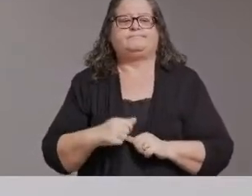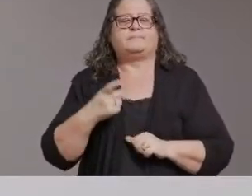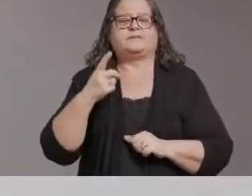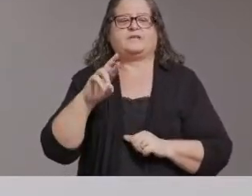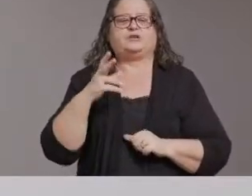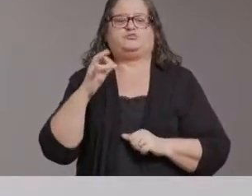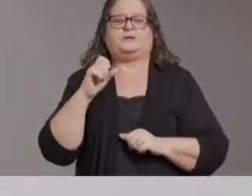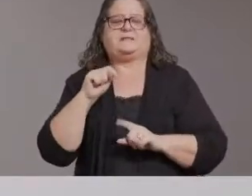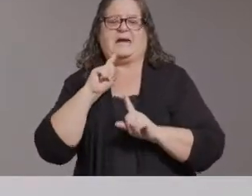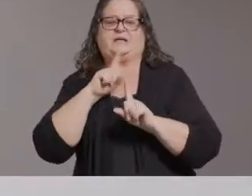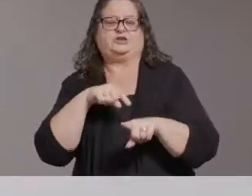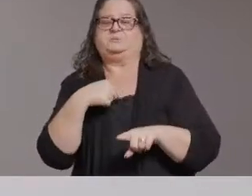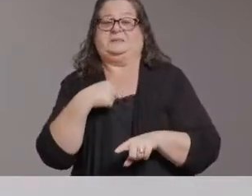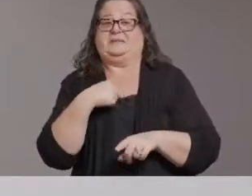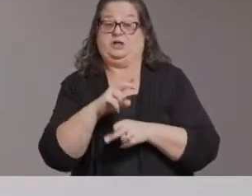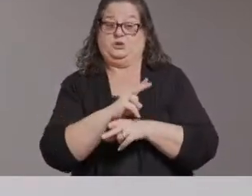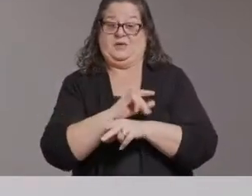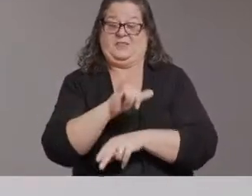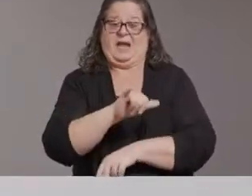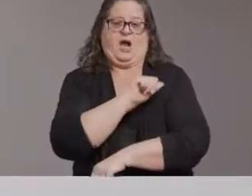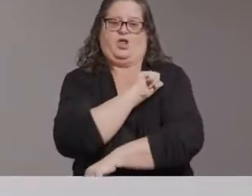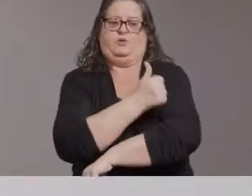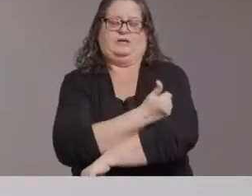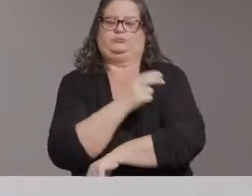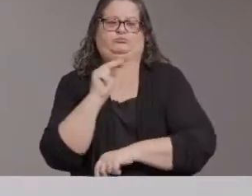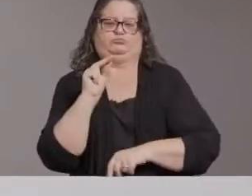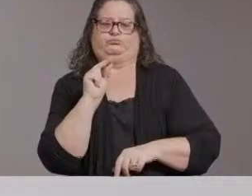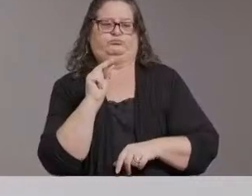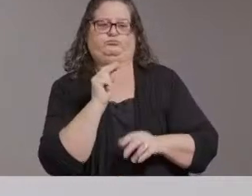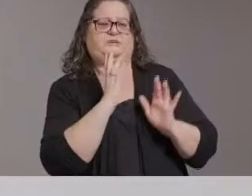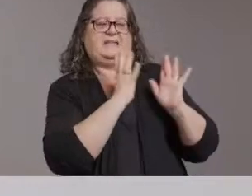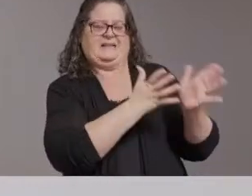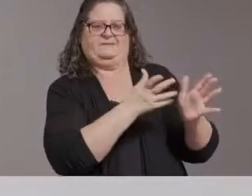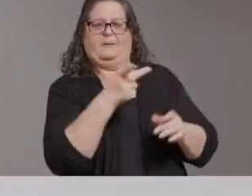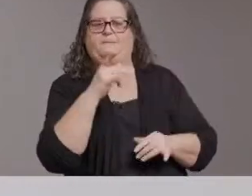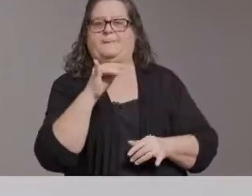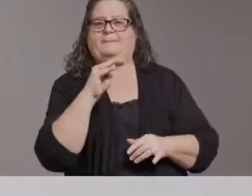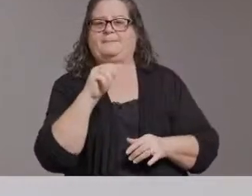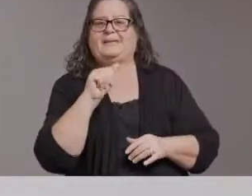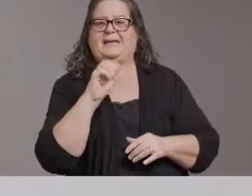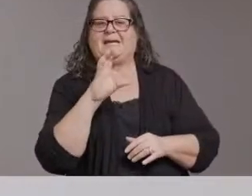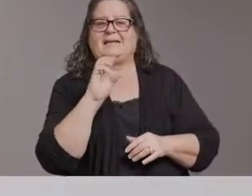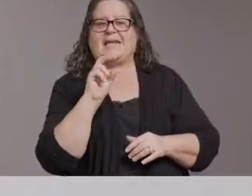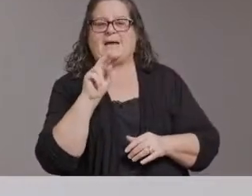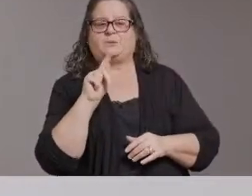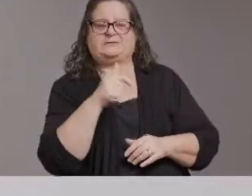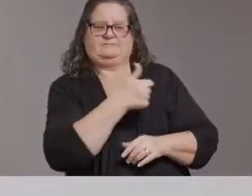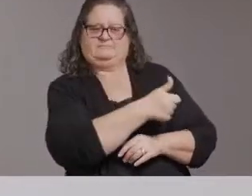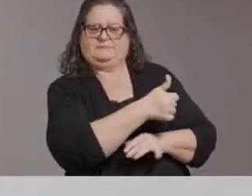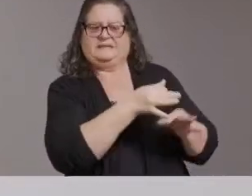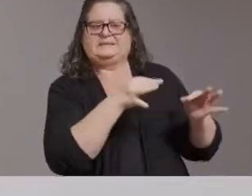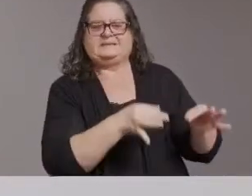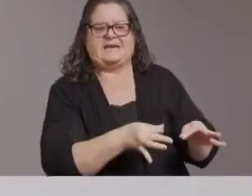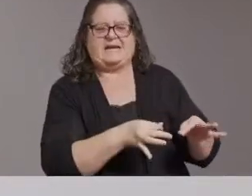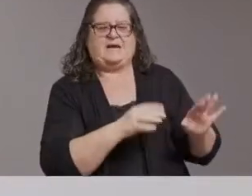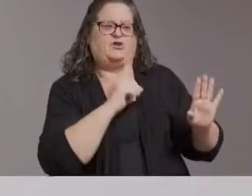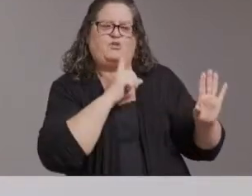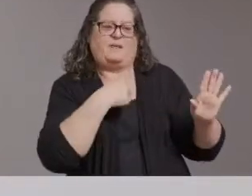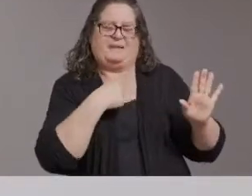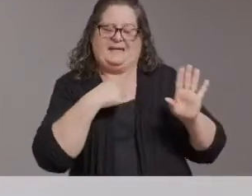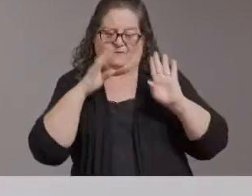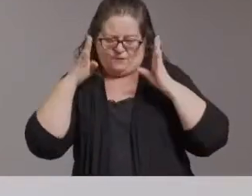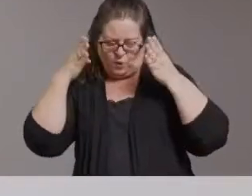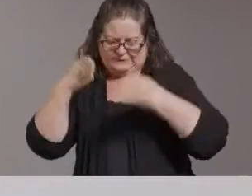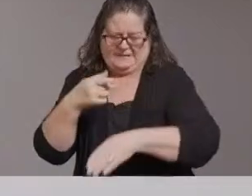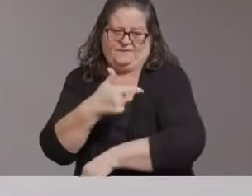just allow Pima County to continue doing what they're doing. We're focused really on our vaccination efforts and trying to get out as much